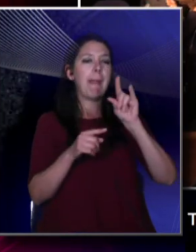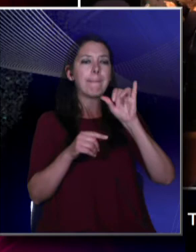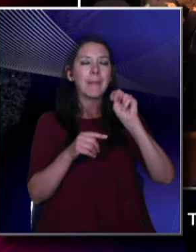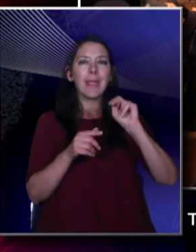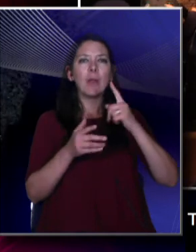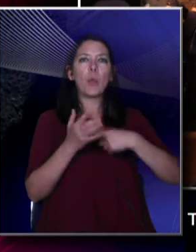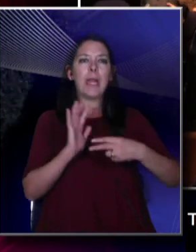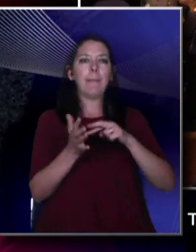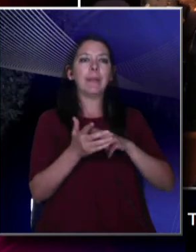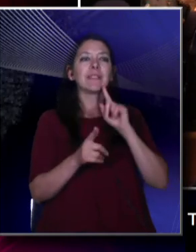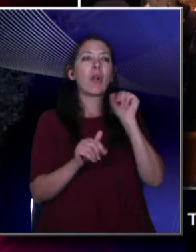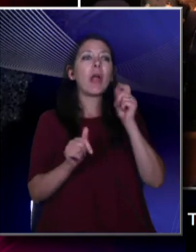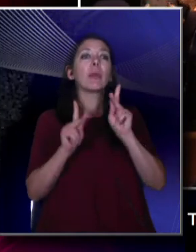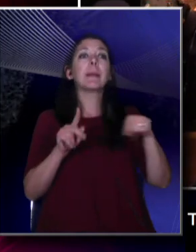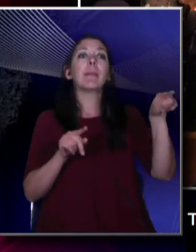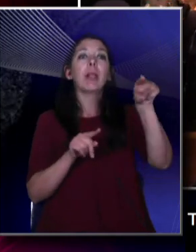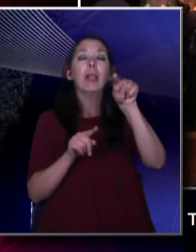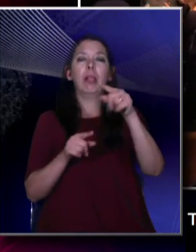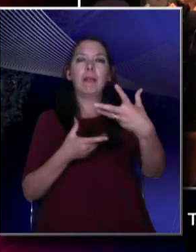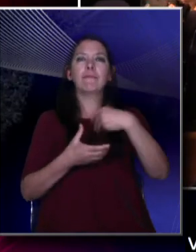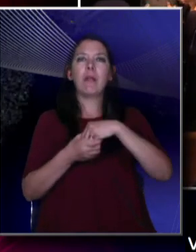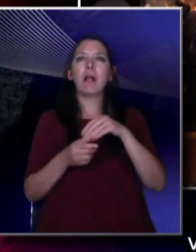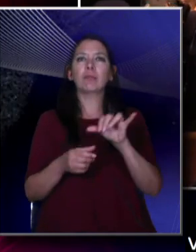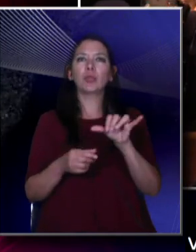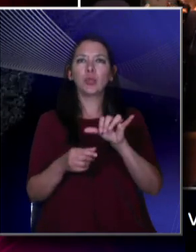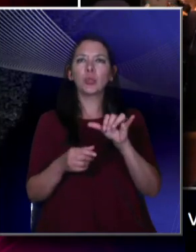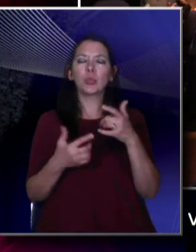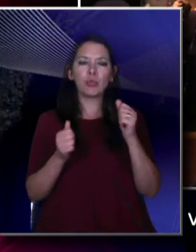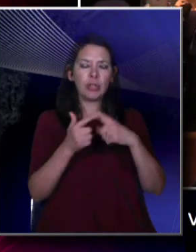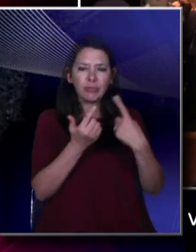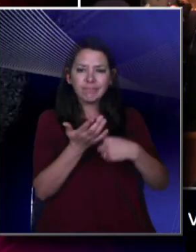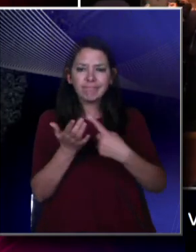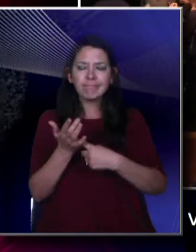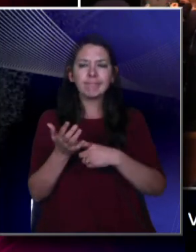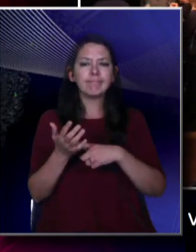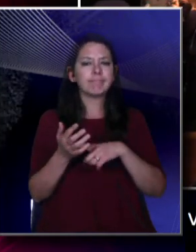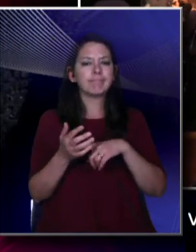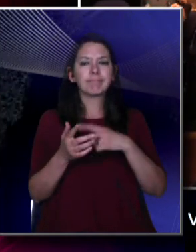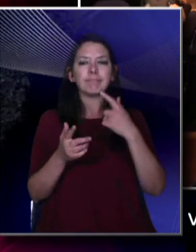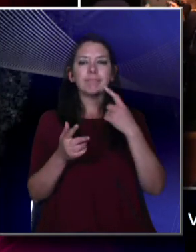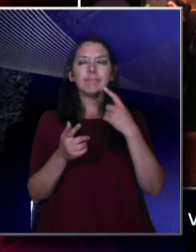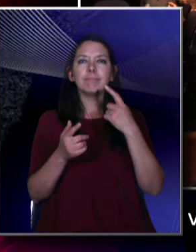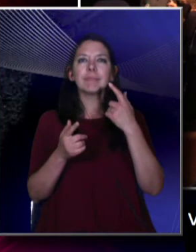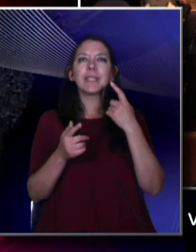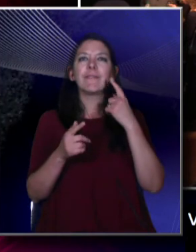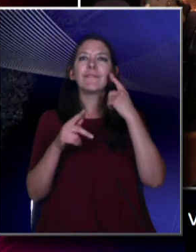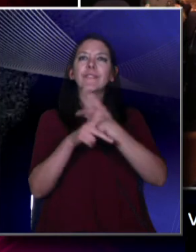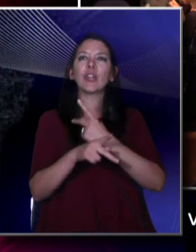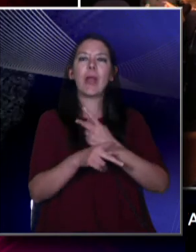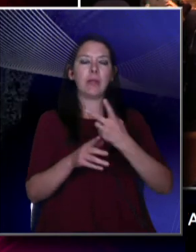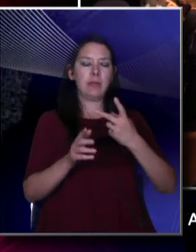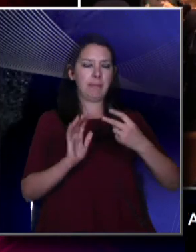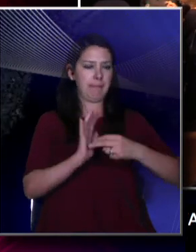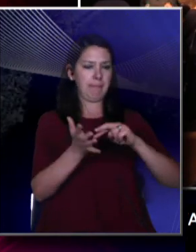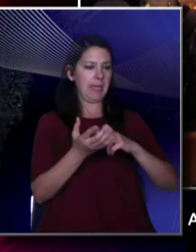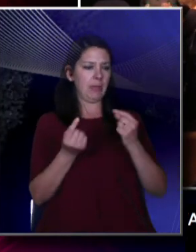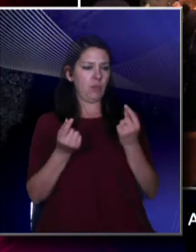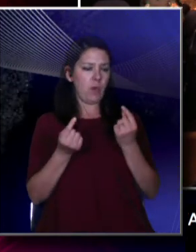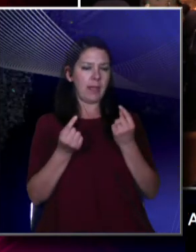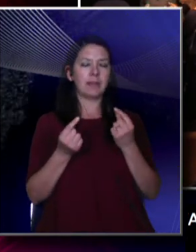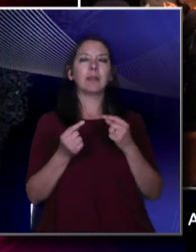various stakeholders. We're throwing the word around, but we need to define it and talk about what we mean as a whole group, what it